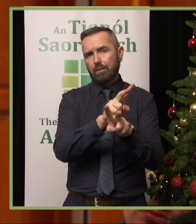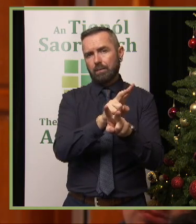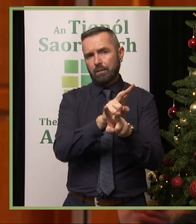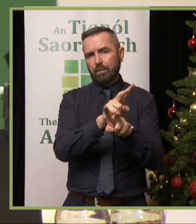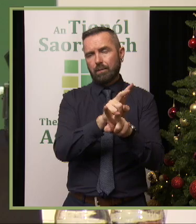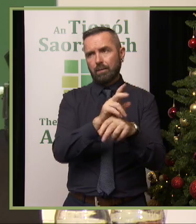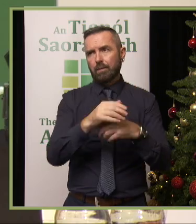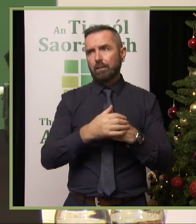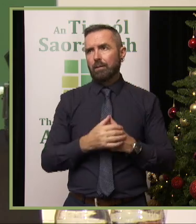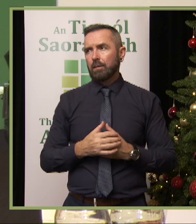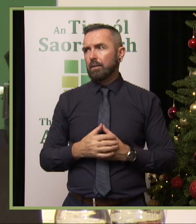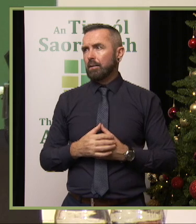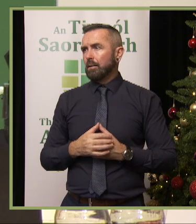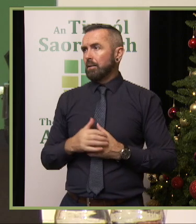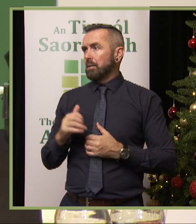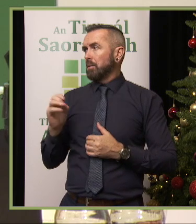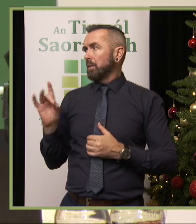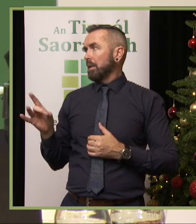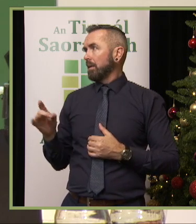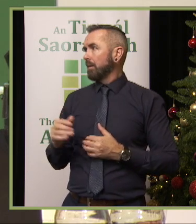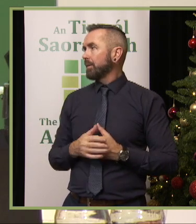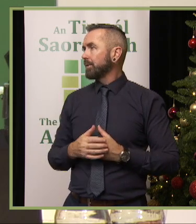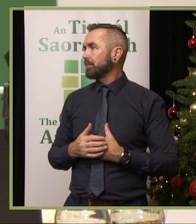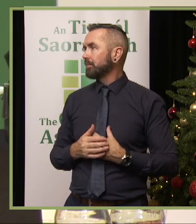Okay. How are we going on that now?